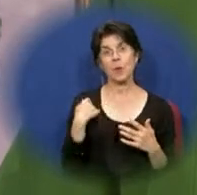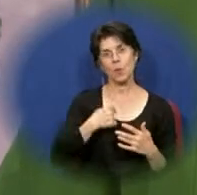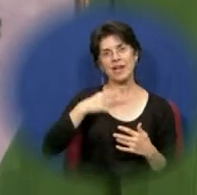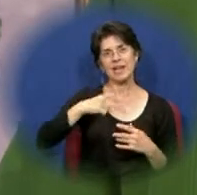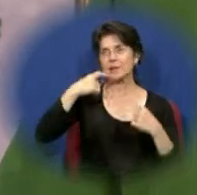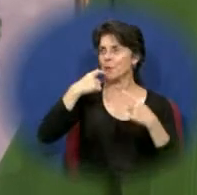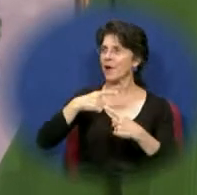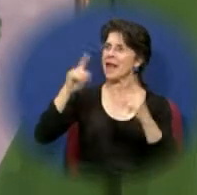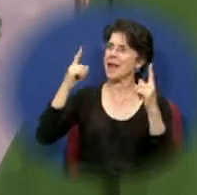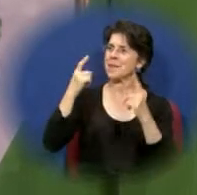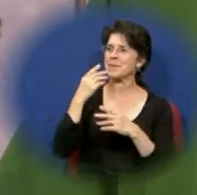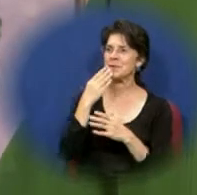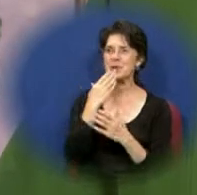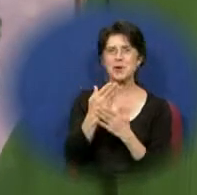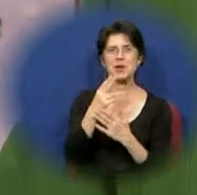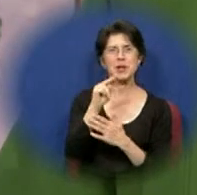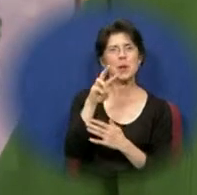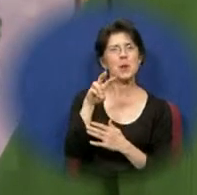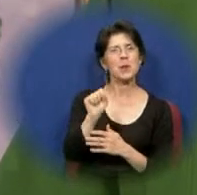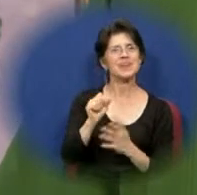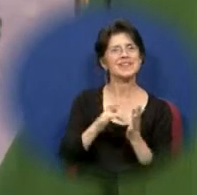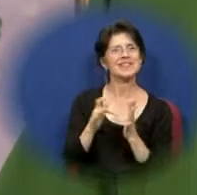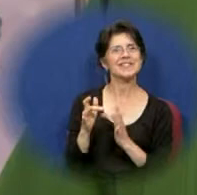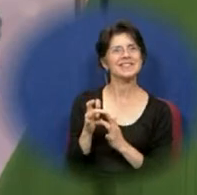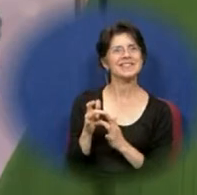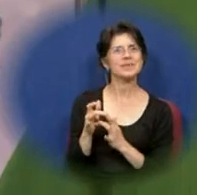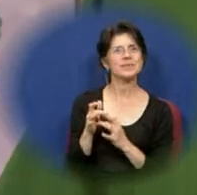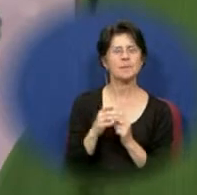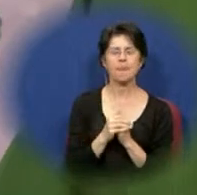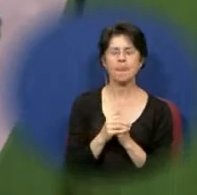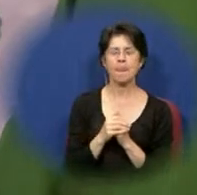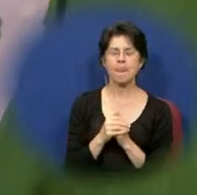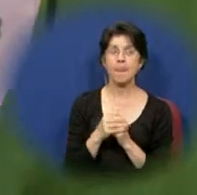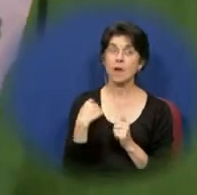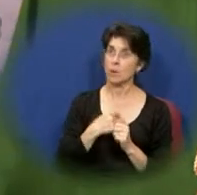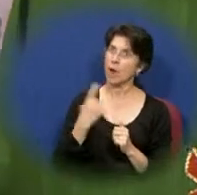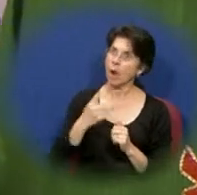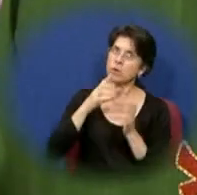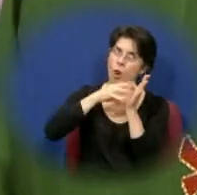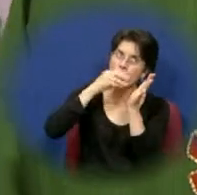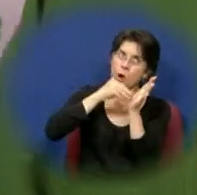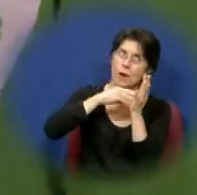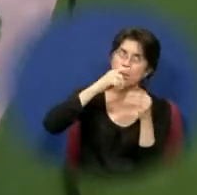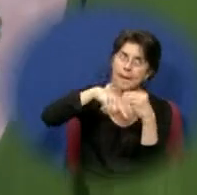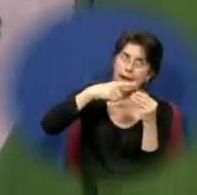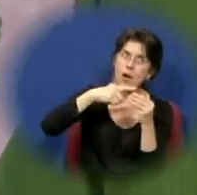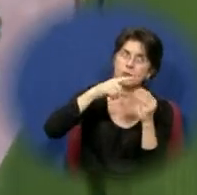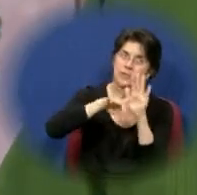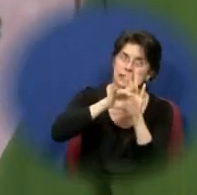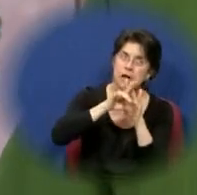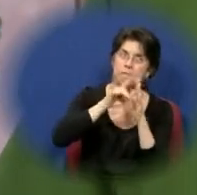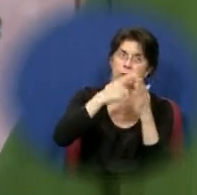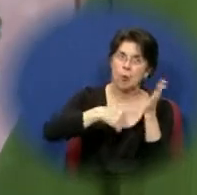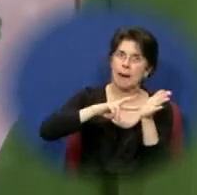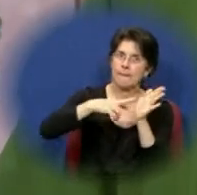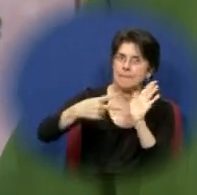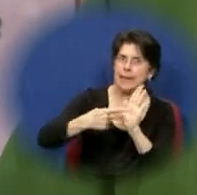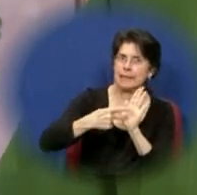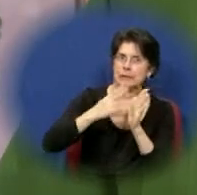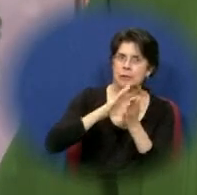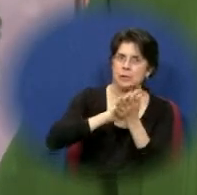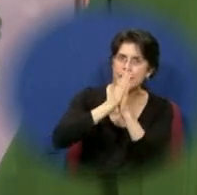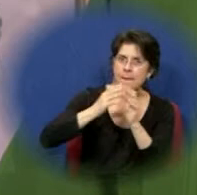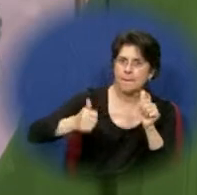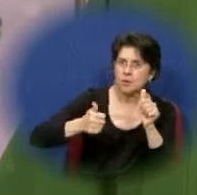Christ, of who our God is that we continually learn about and discover the character of God and the